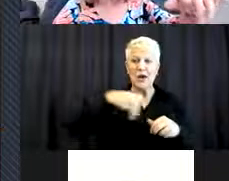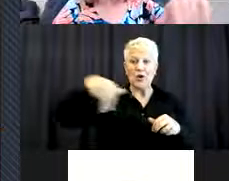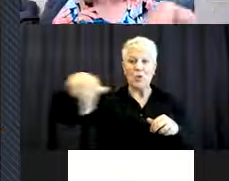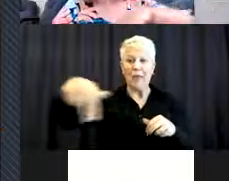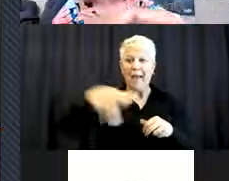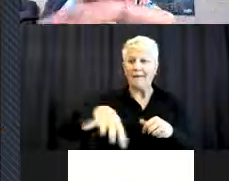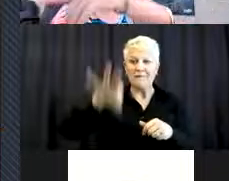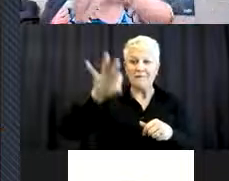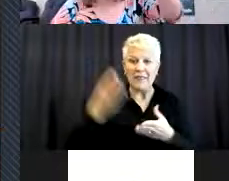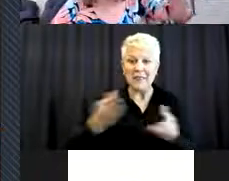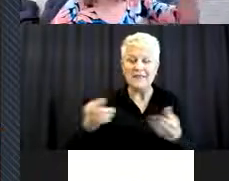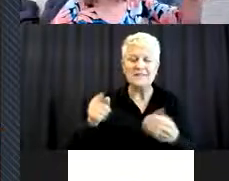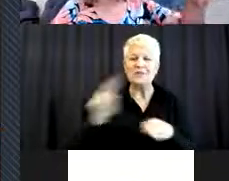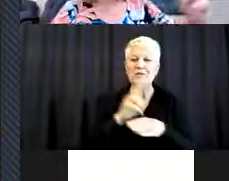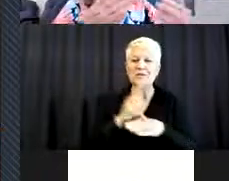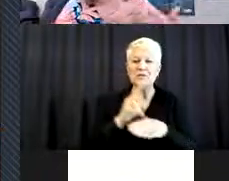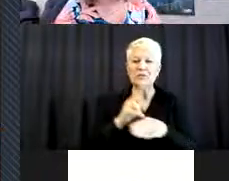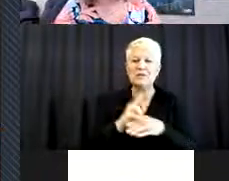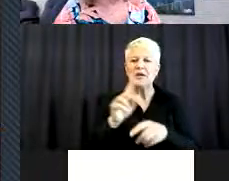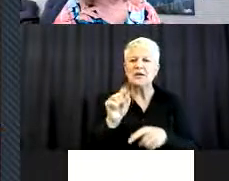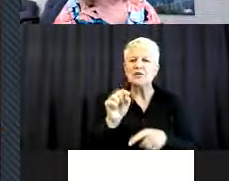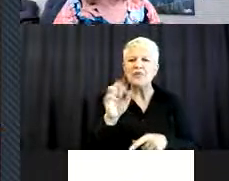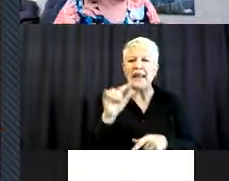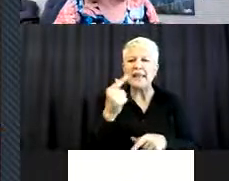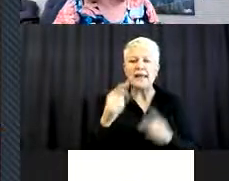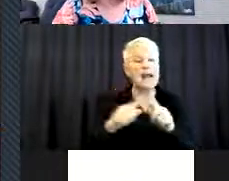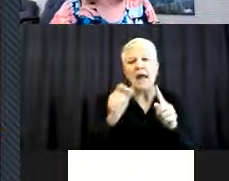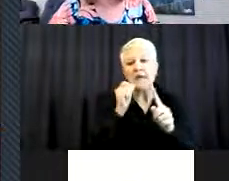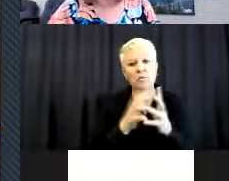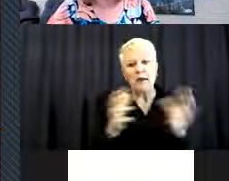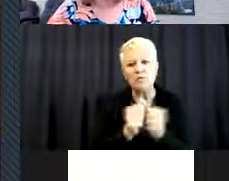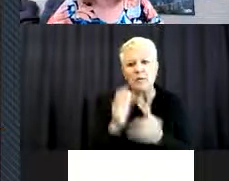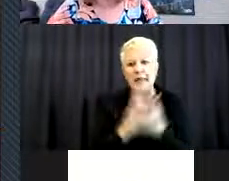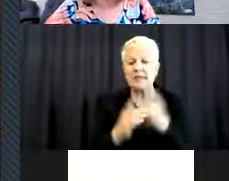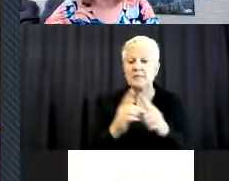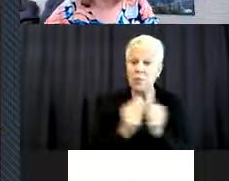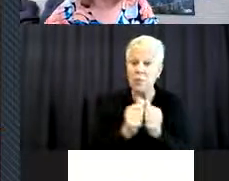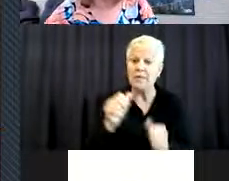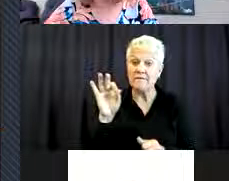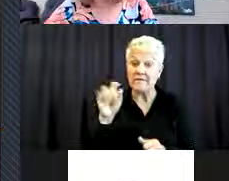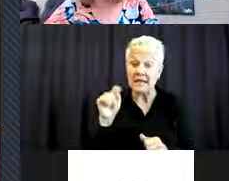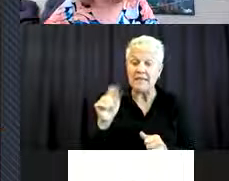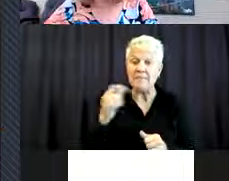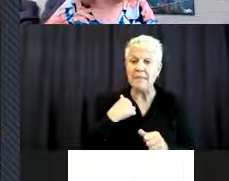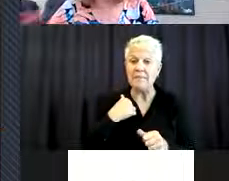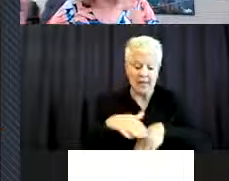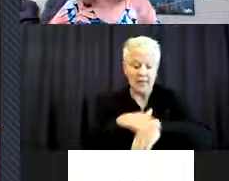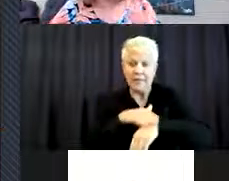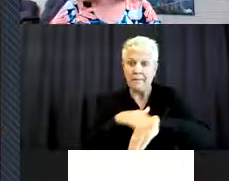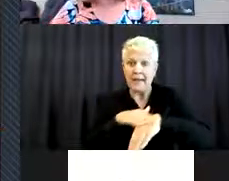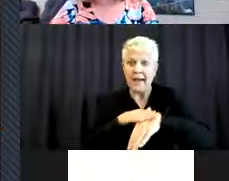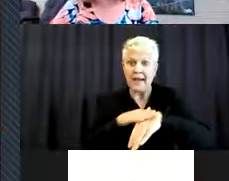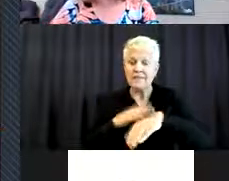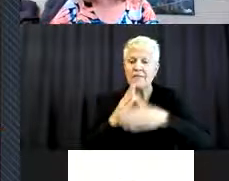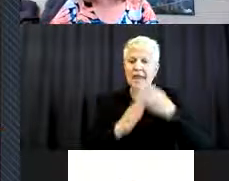find things. She was using trailing, not so much with her hands, but with her feet and maybe the backs of her hands and body.